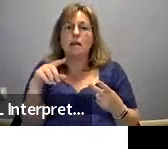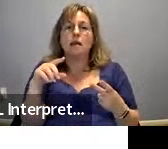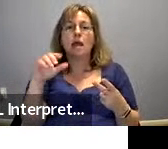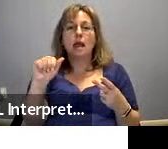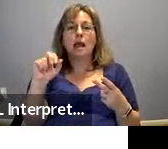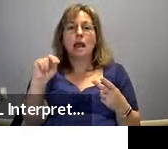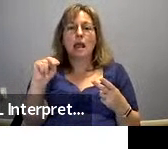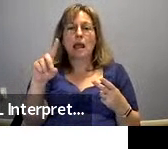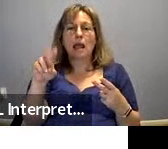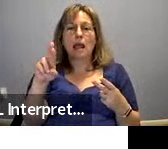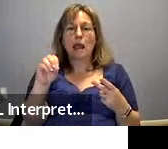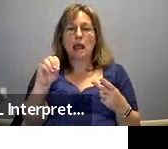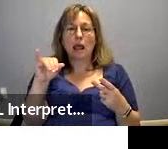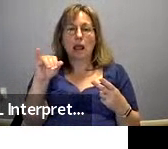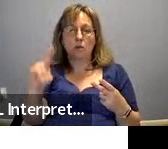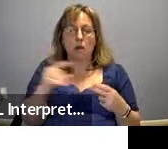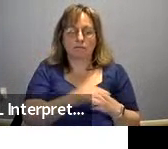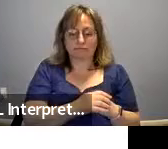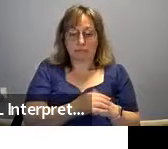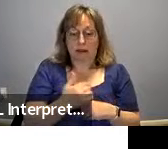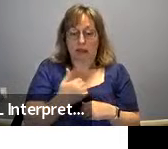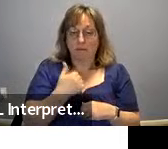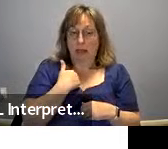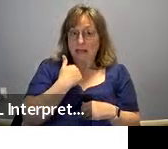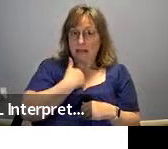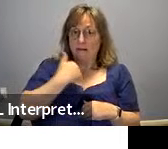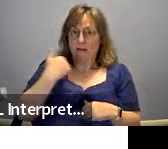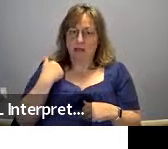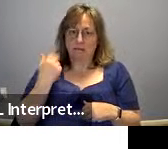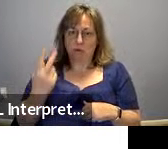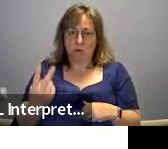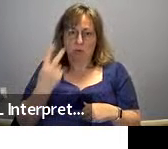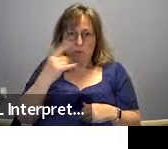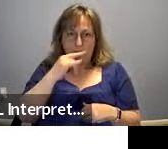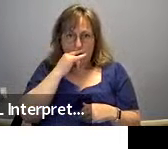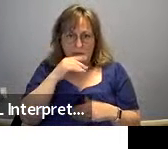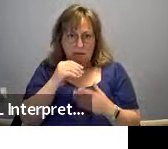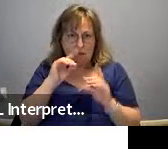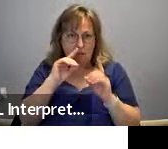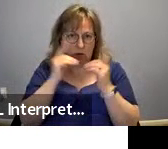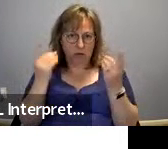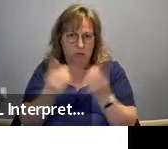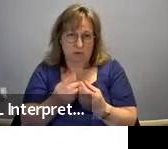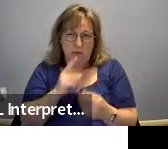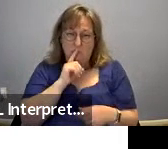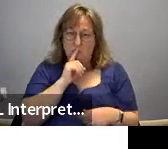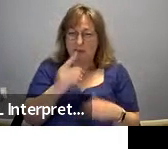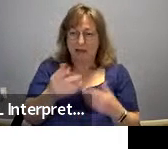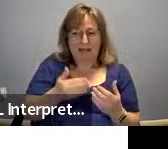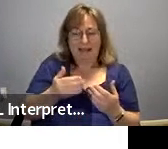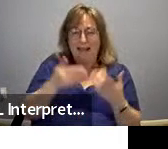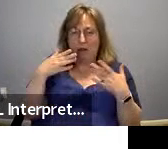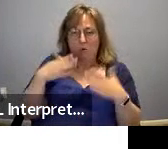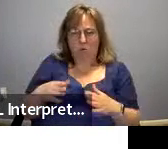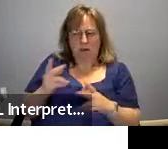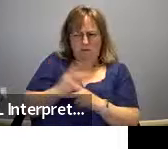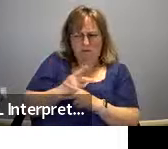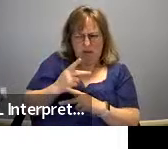I find it, as a parent of 2 students in this school district, the easiest method for monitoring their web